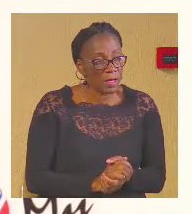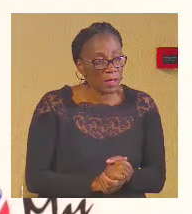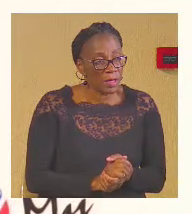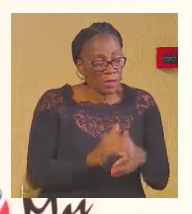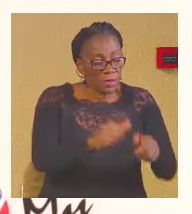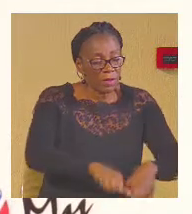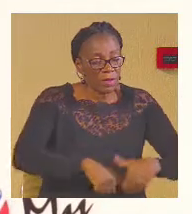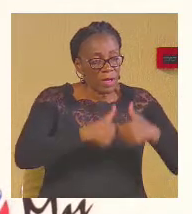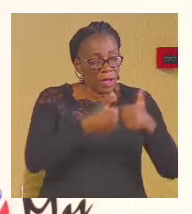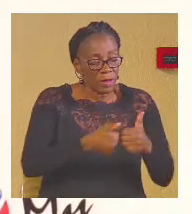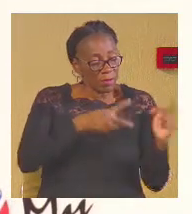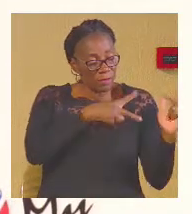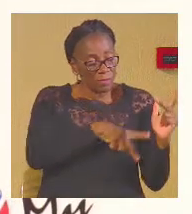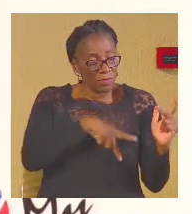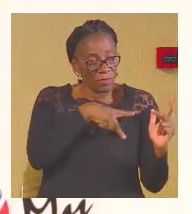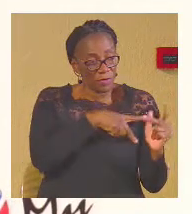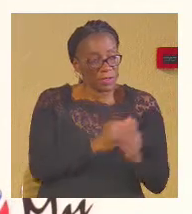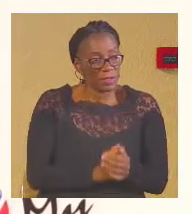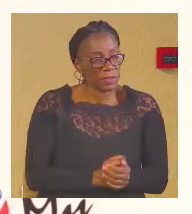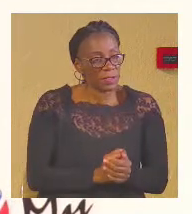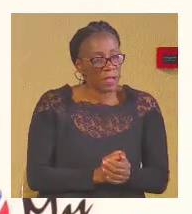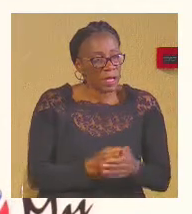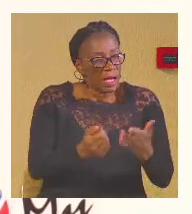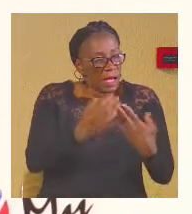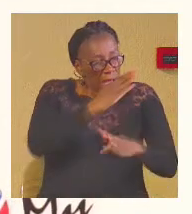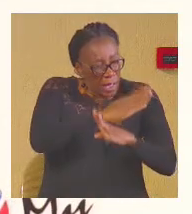their families are also properly protected. It's for that